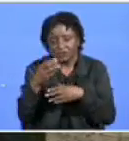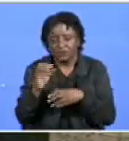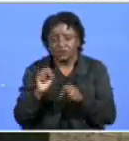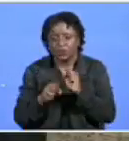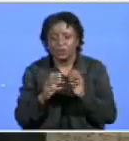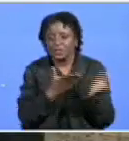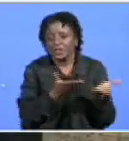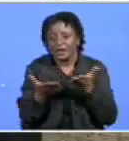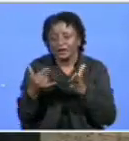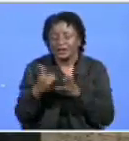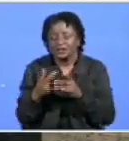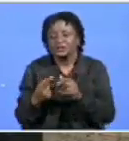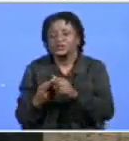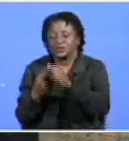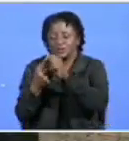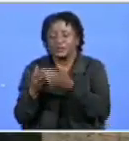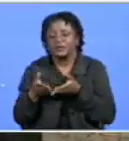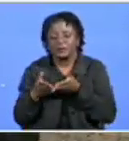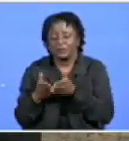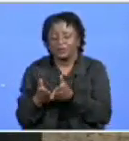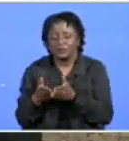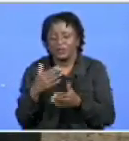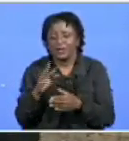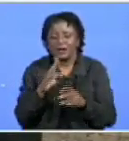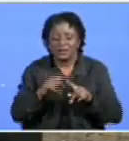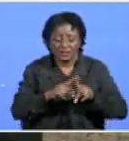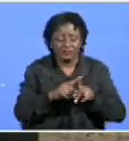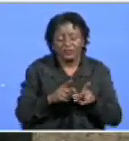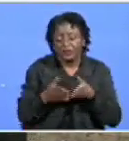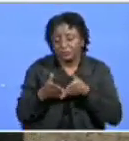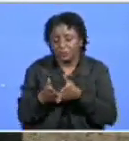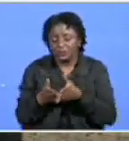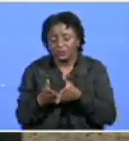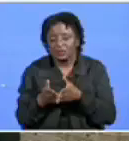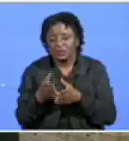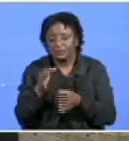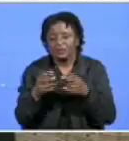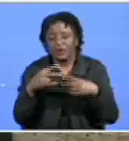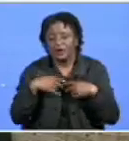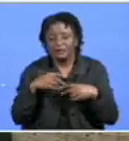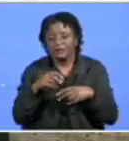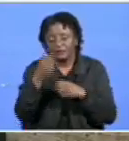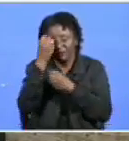because you know we have different boats that we need to know. If they have that information,